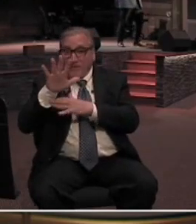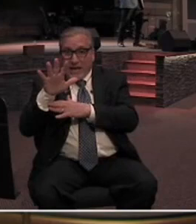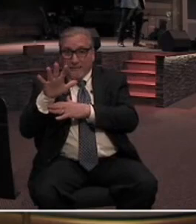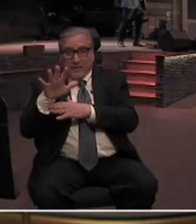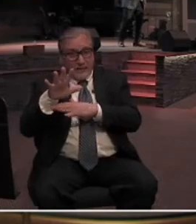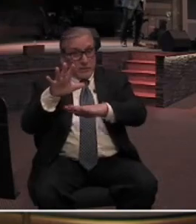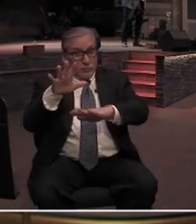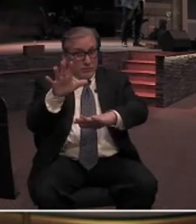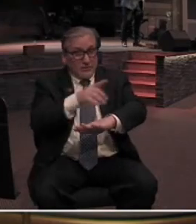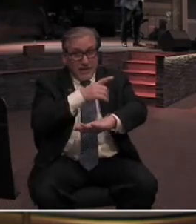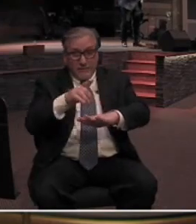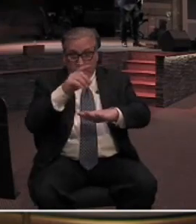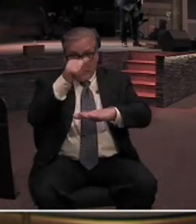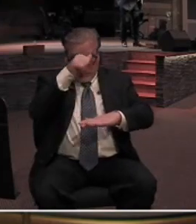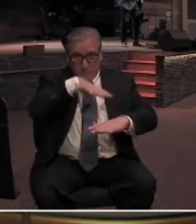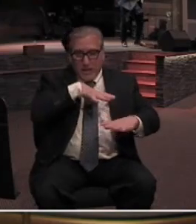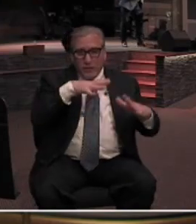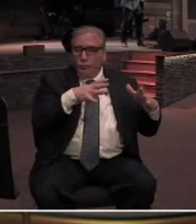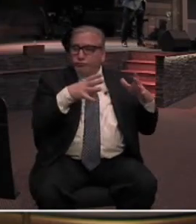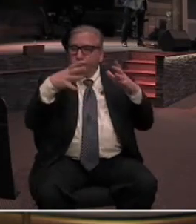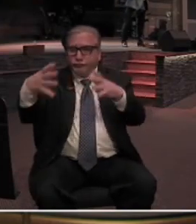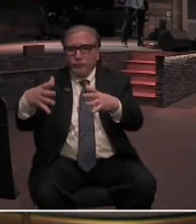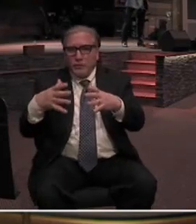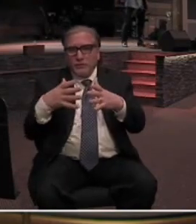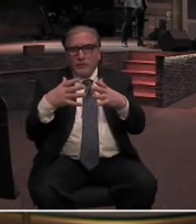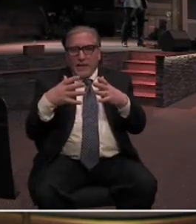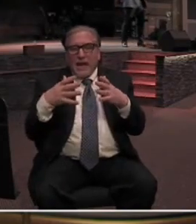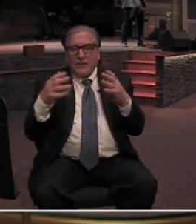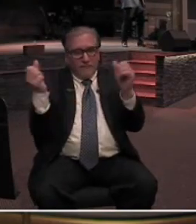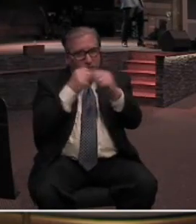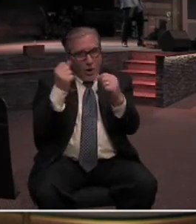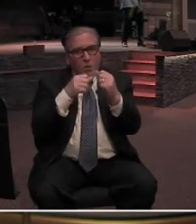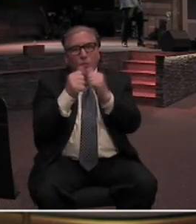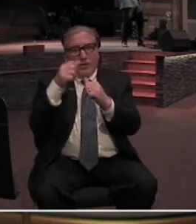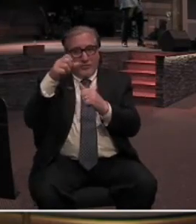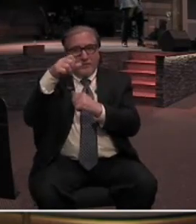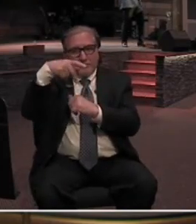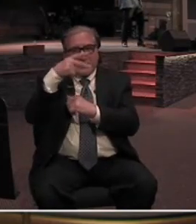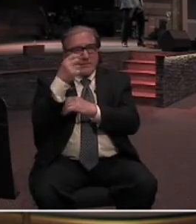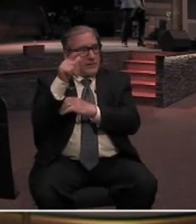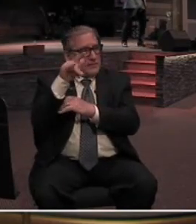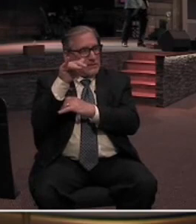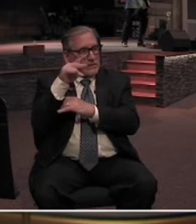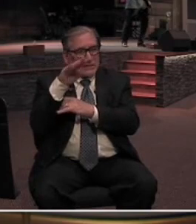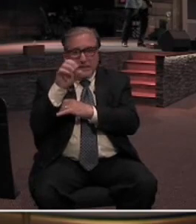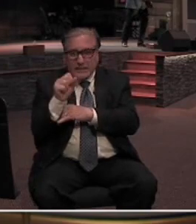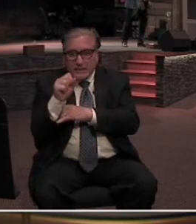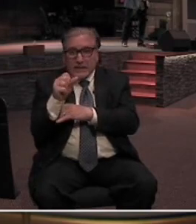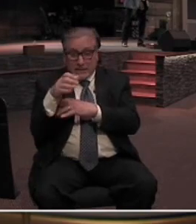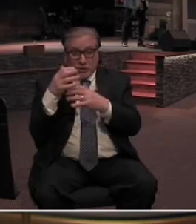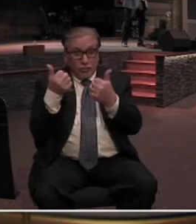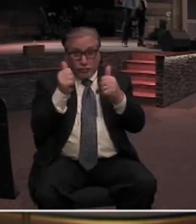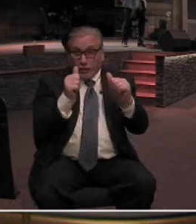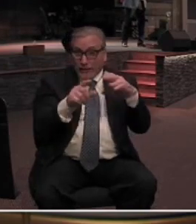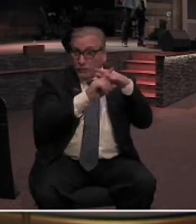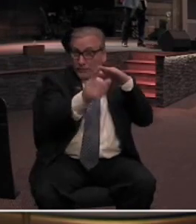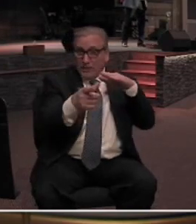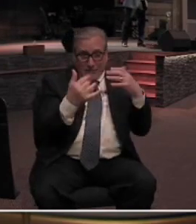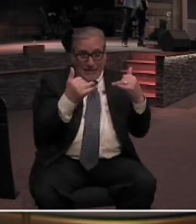men went to Kali and fought with the Philistines," the people he tried to escape to. Now a year later, he's fighting with